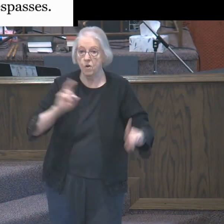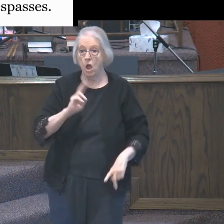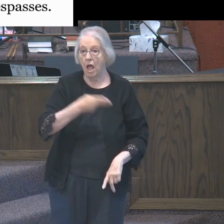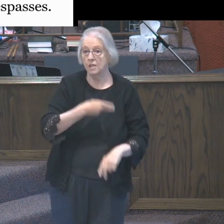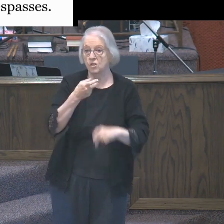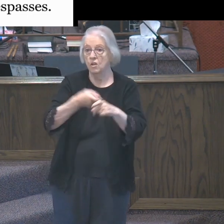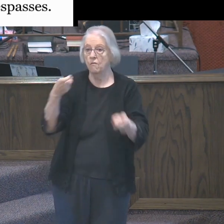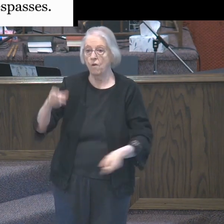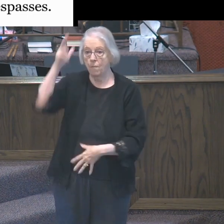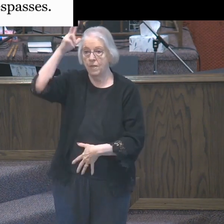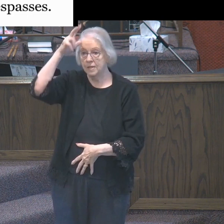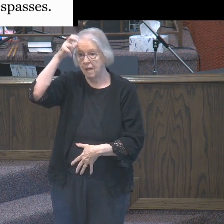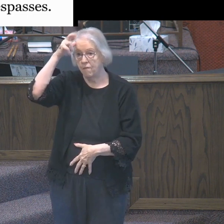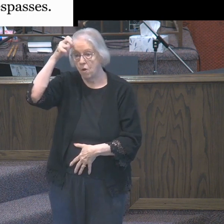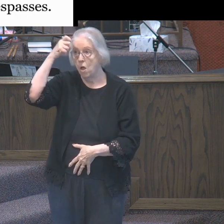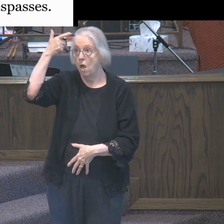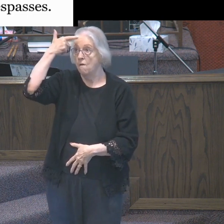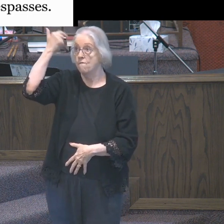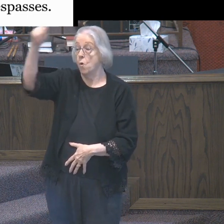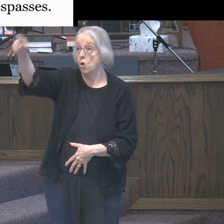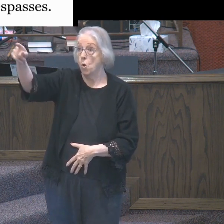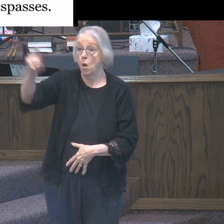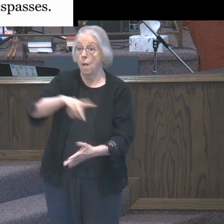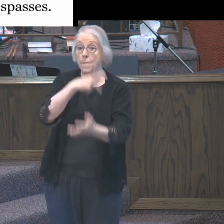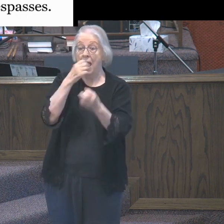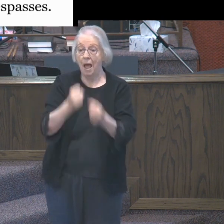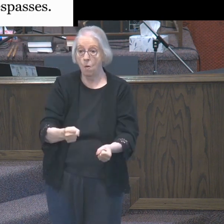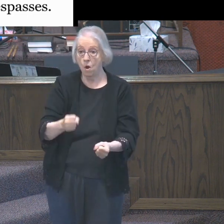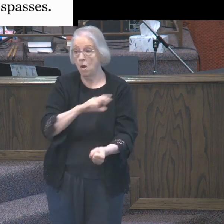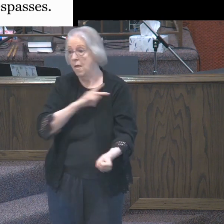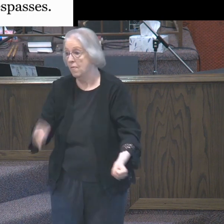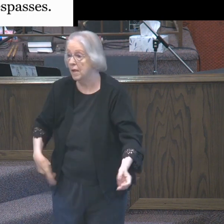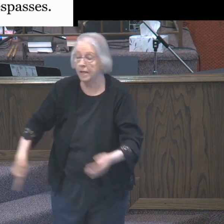and the glory forever. Amen.